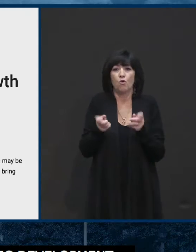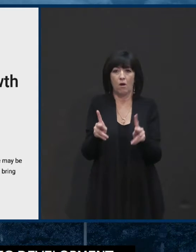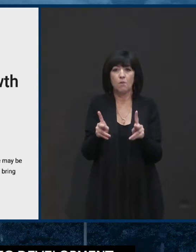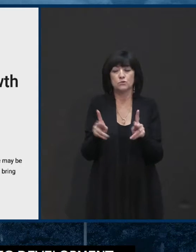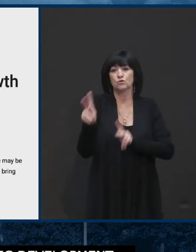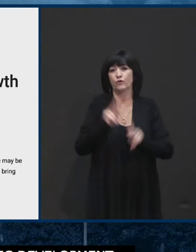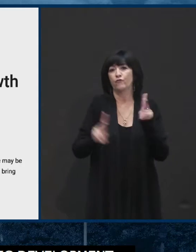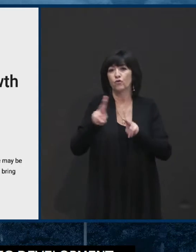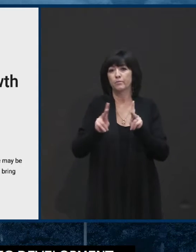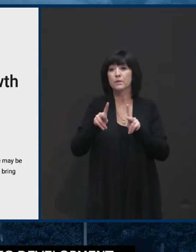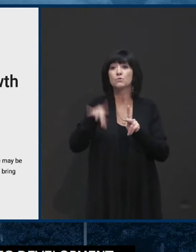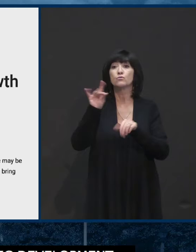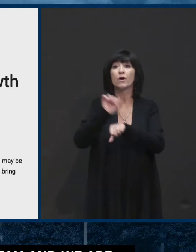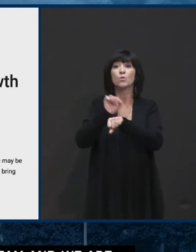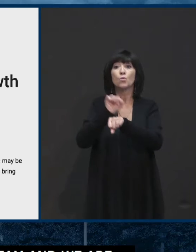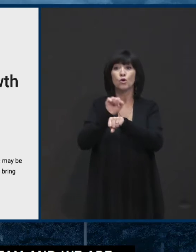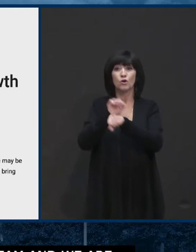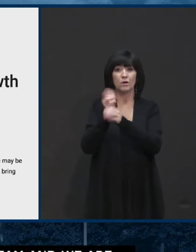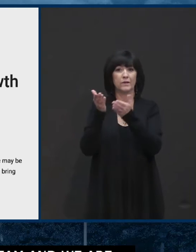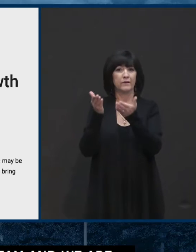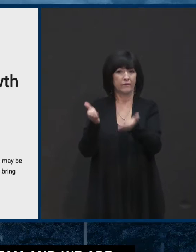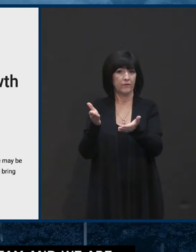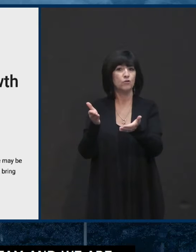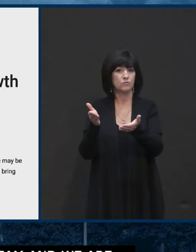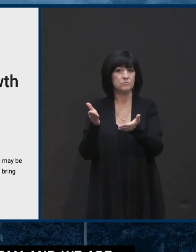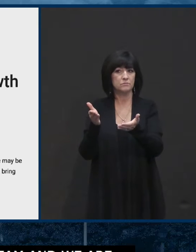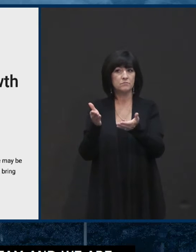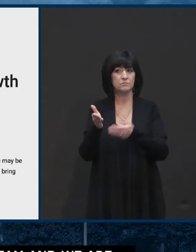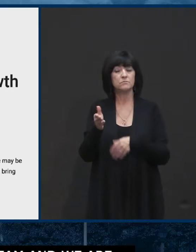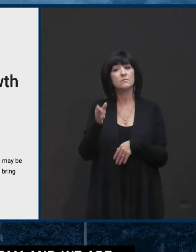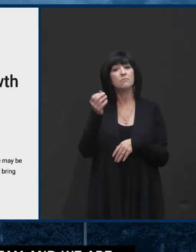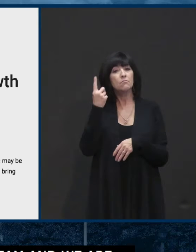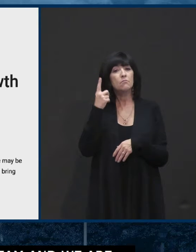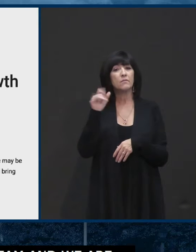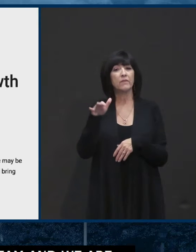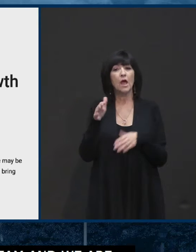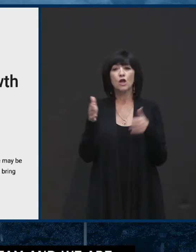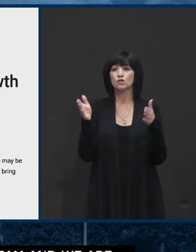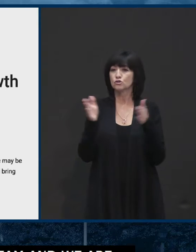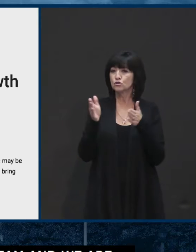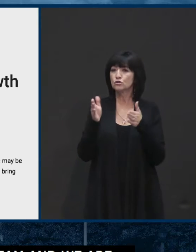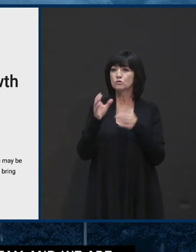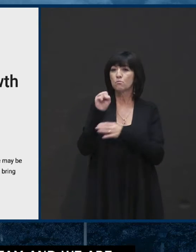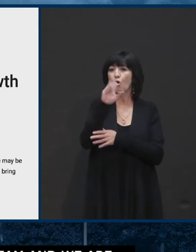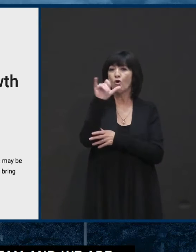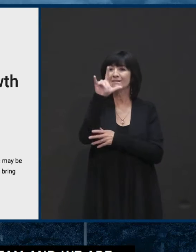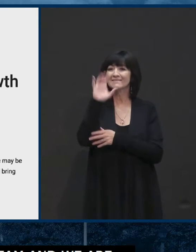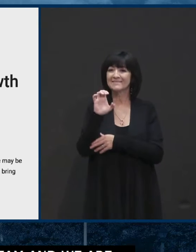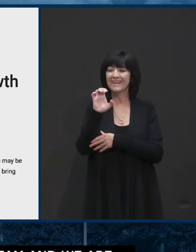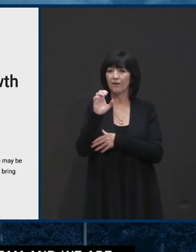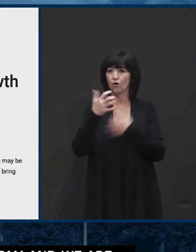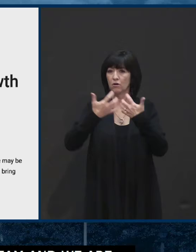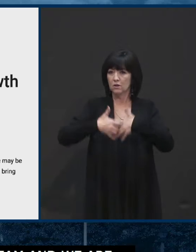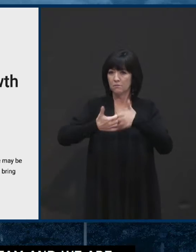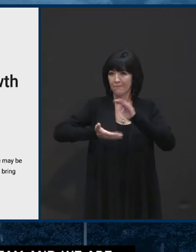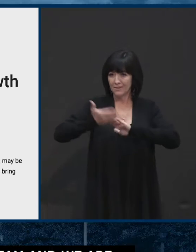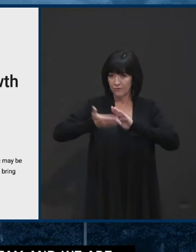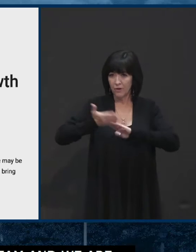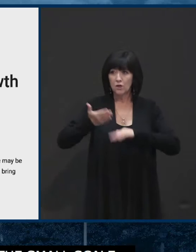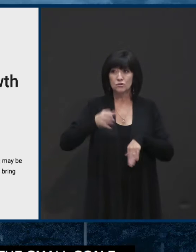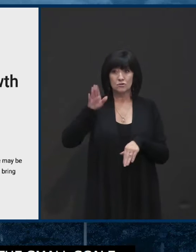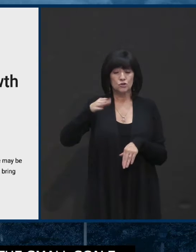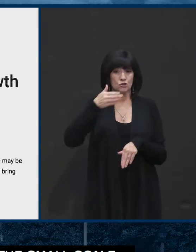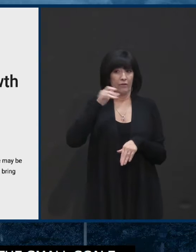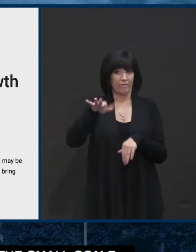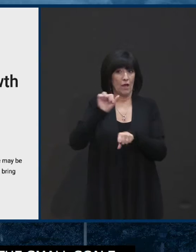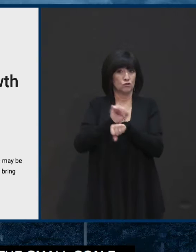or so, of these smaller scale manufacturing, good paying jobs that are locating in Kent County. So some